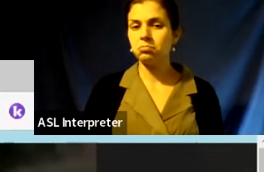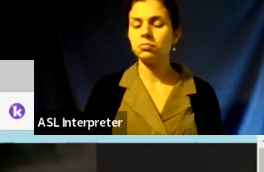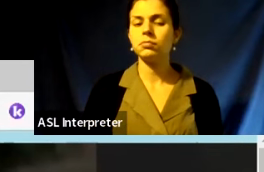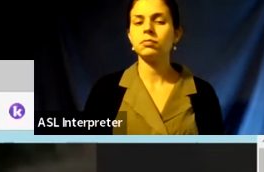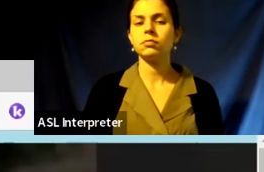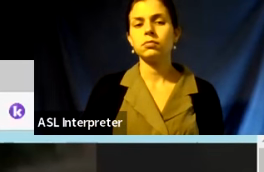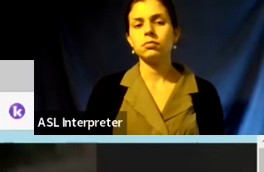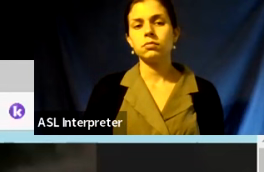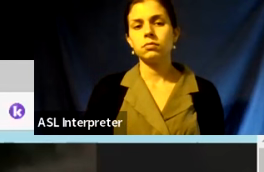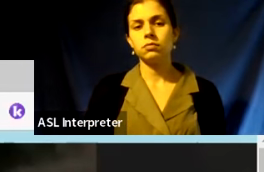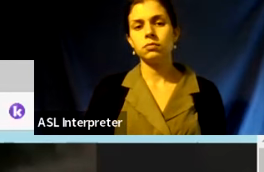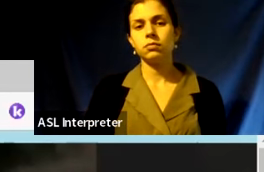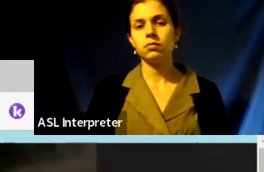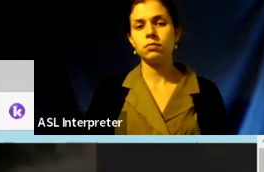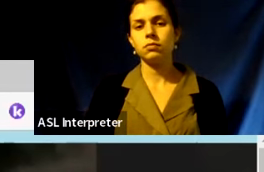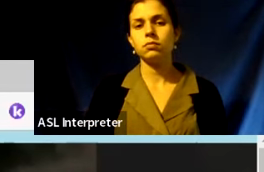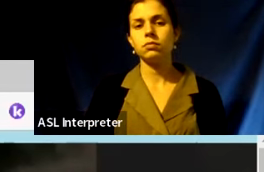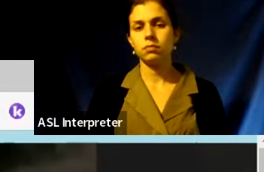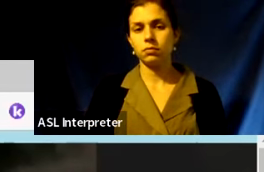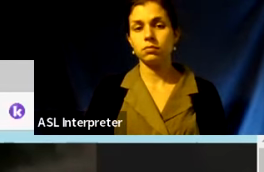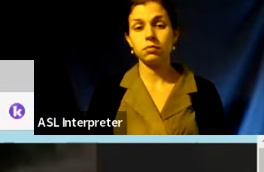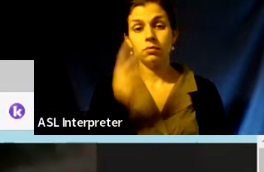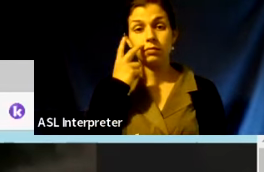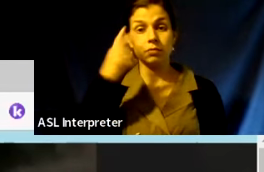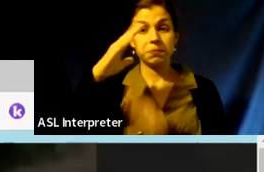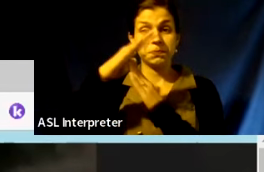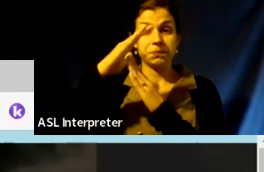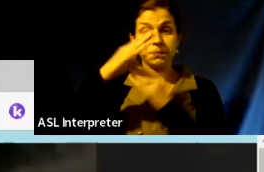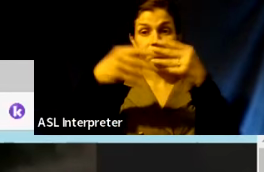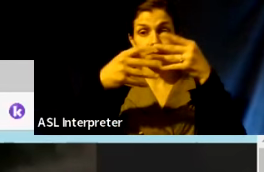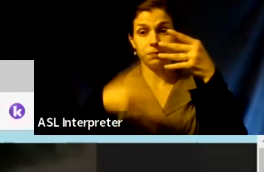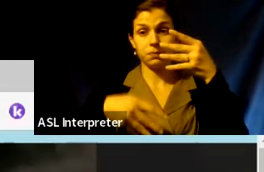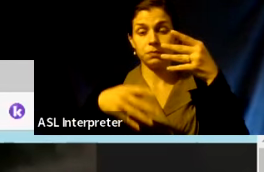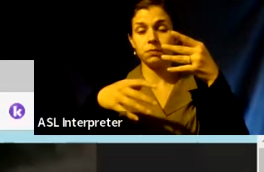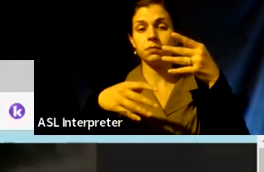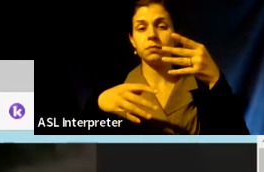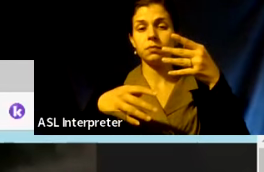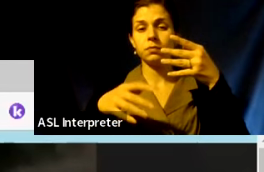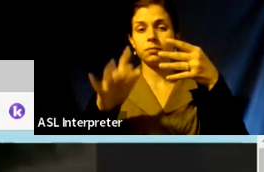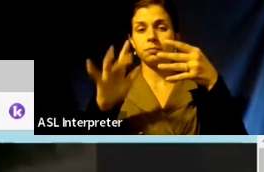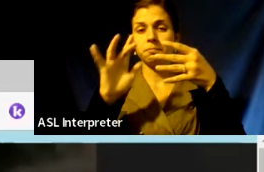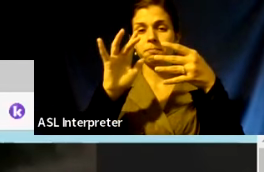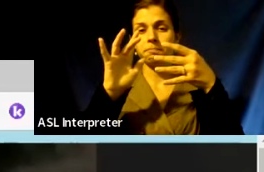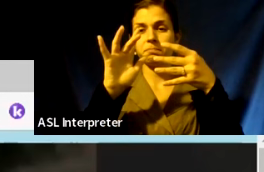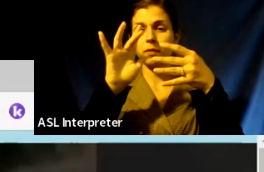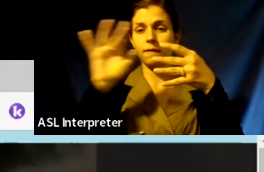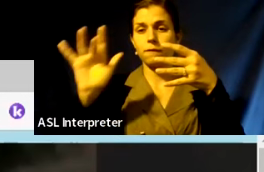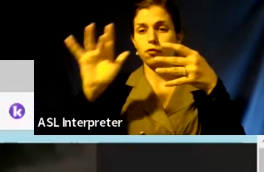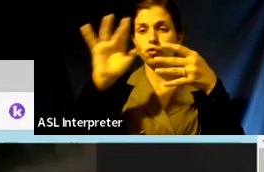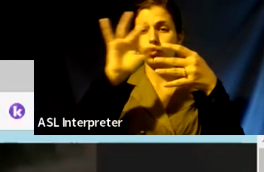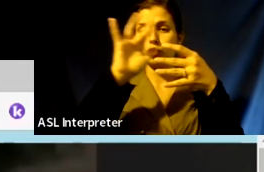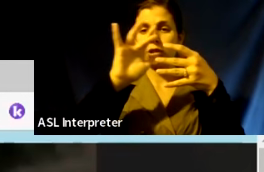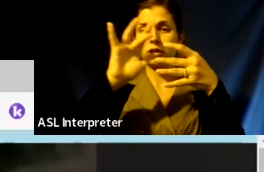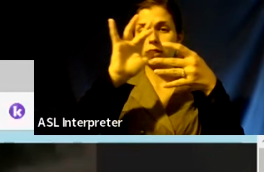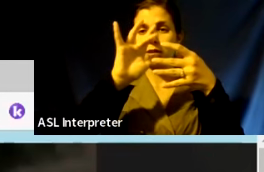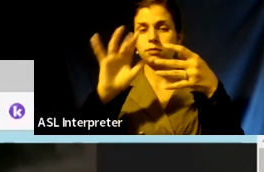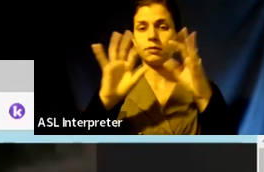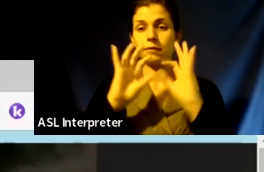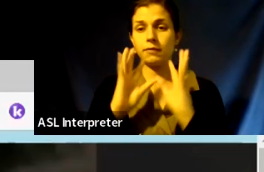And you'll find the Skyward Family Access page just by hovering or pausing your mouse